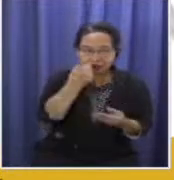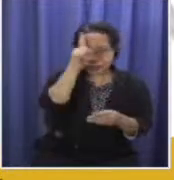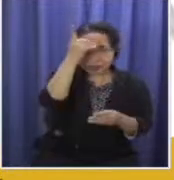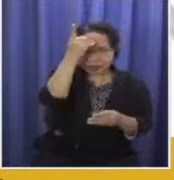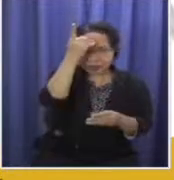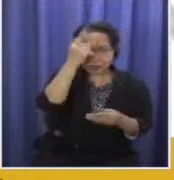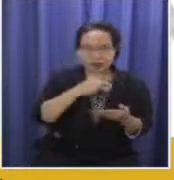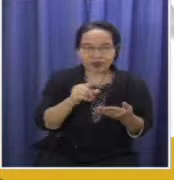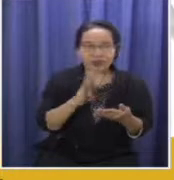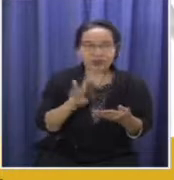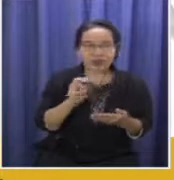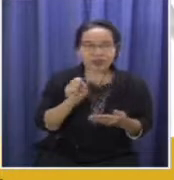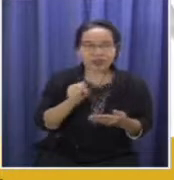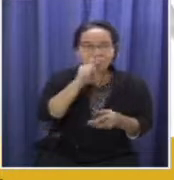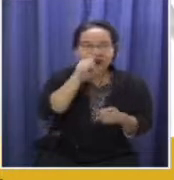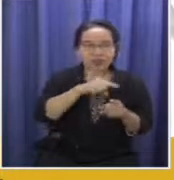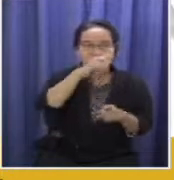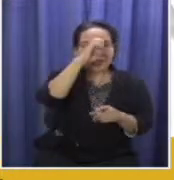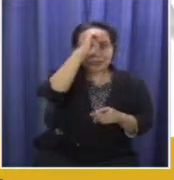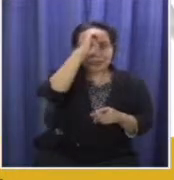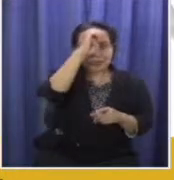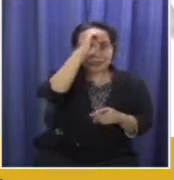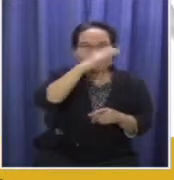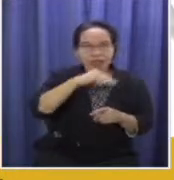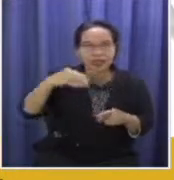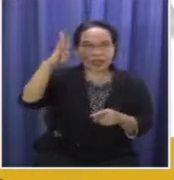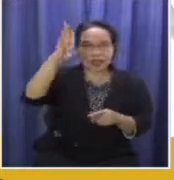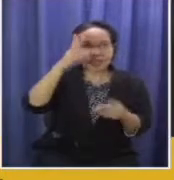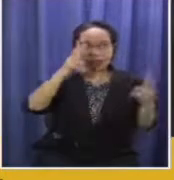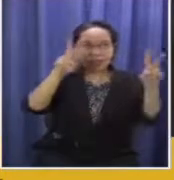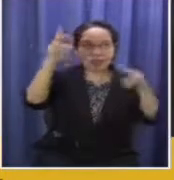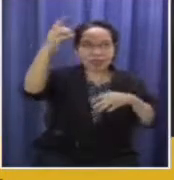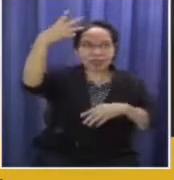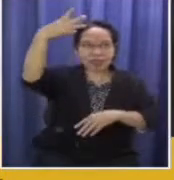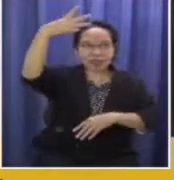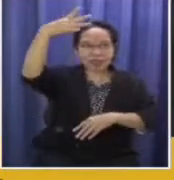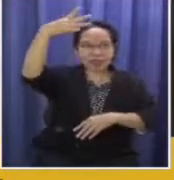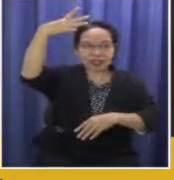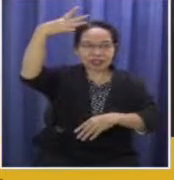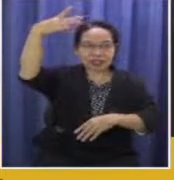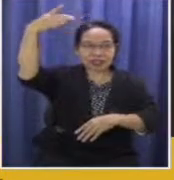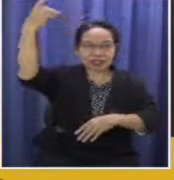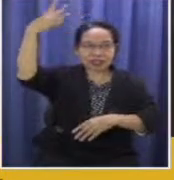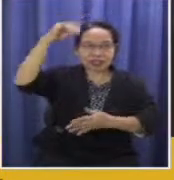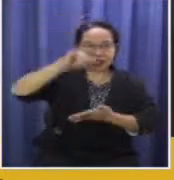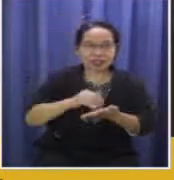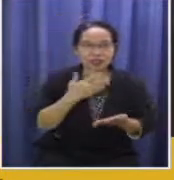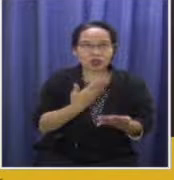Eh? Yes, Brother Eli. And God saw the light, that it was